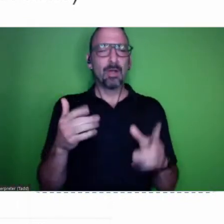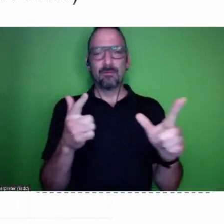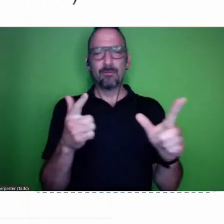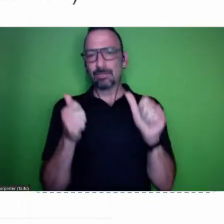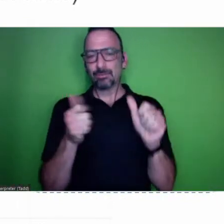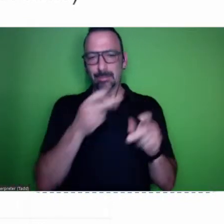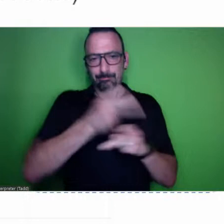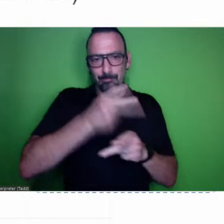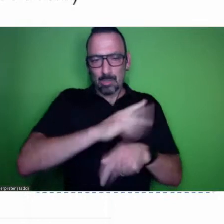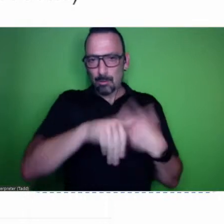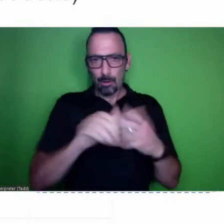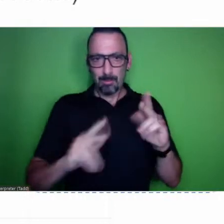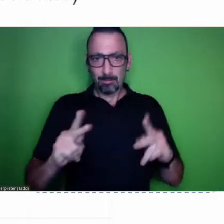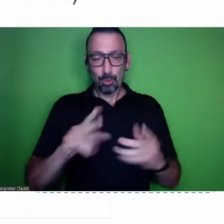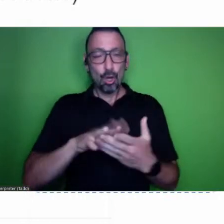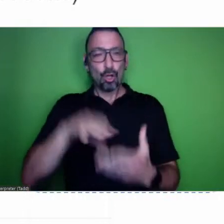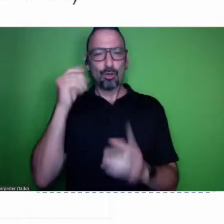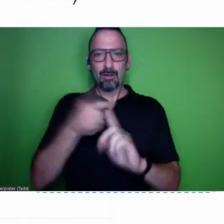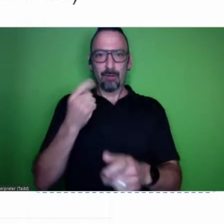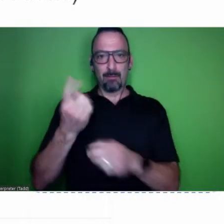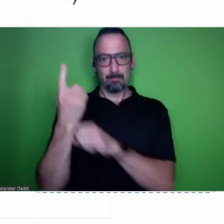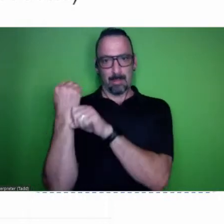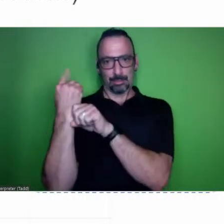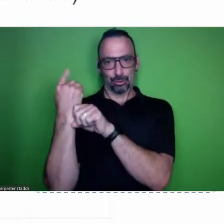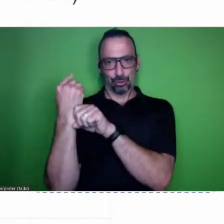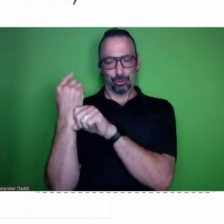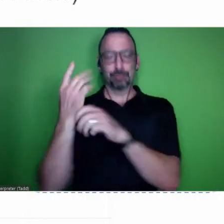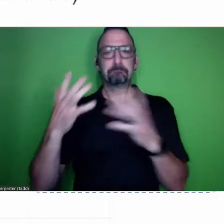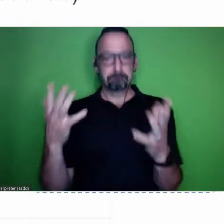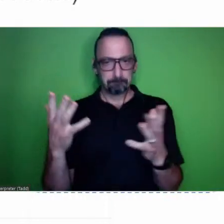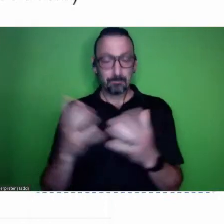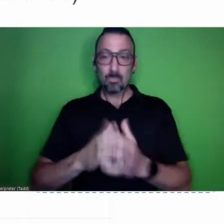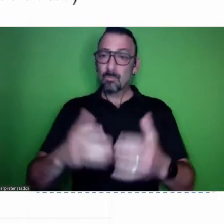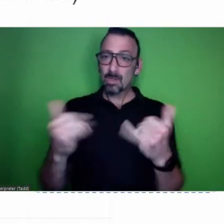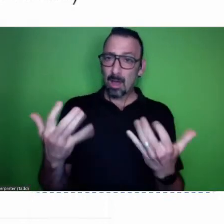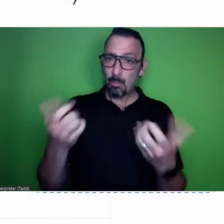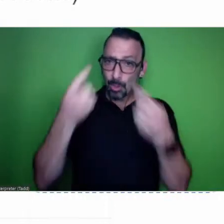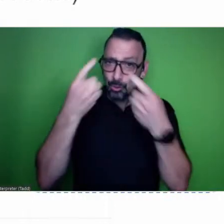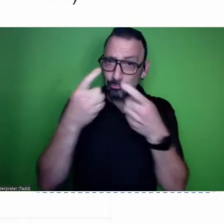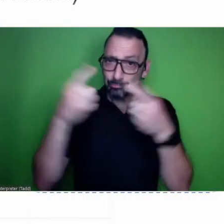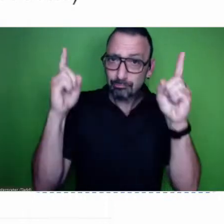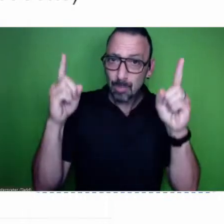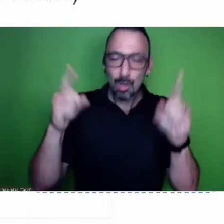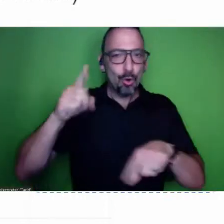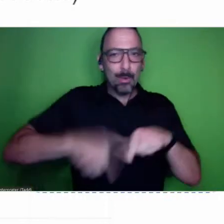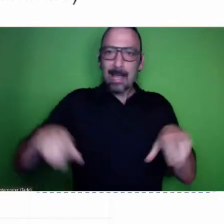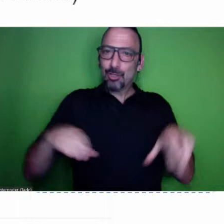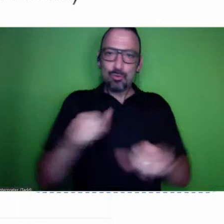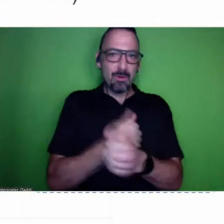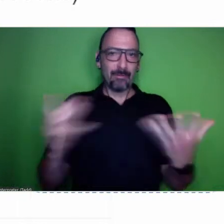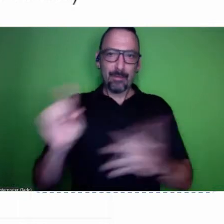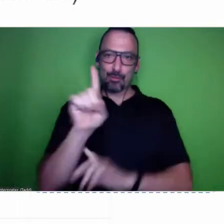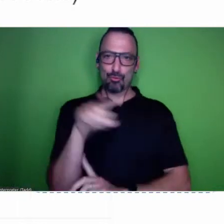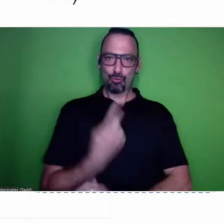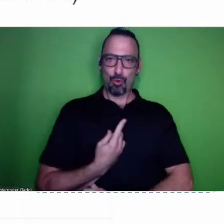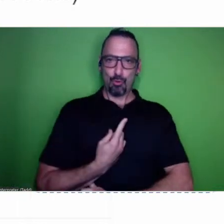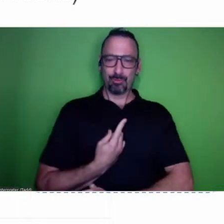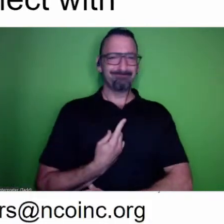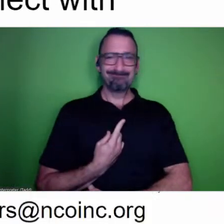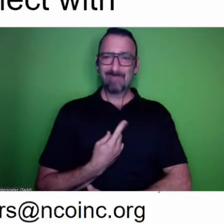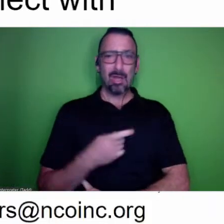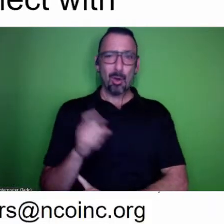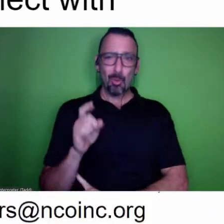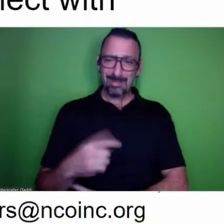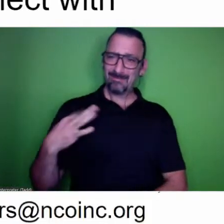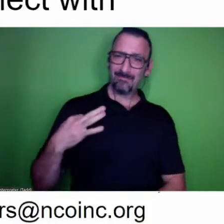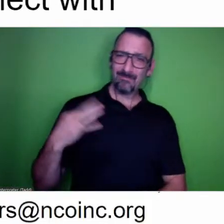using everything we learned from last year. But I want to announce today clearly we cannot do this alone. We need those wonderful volunteers